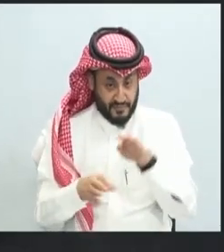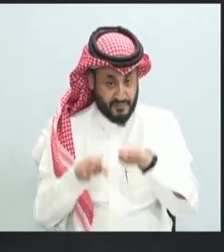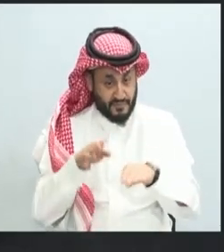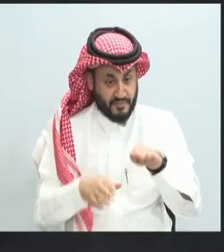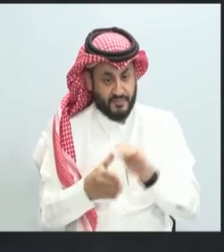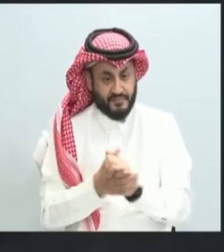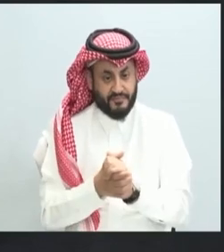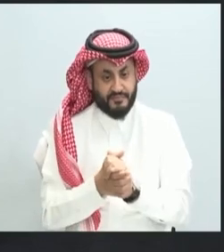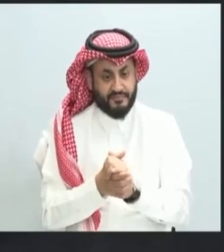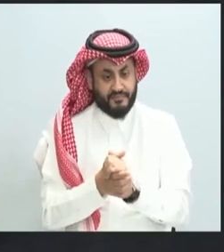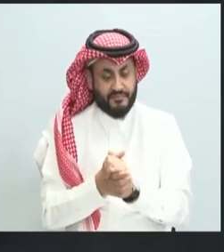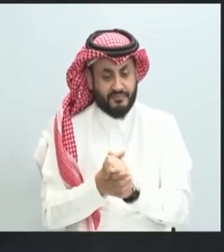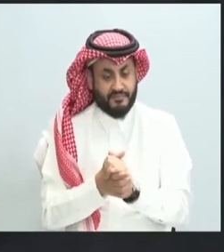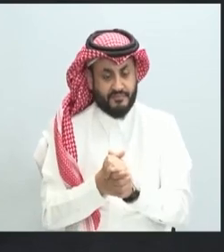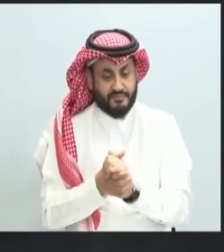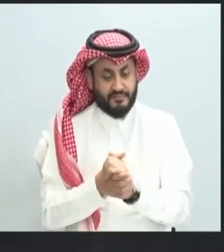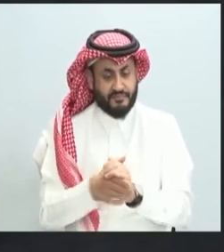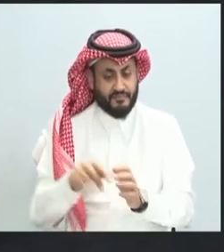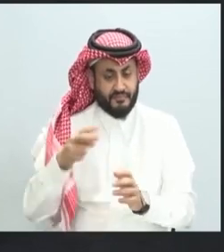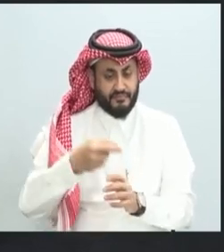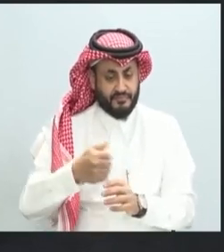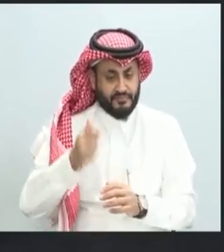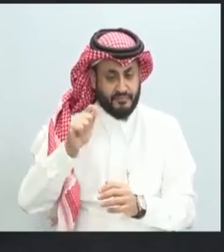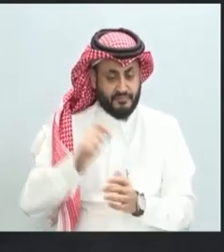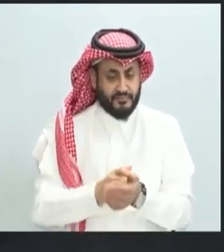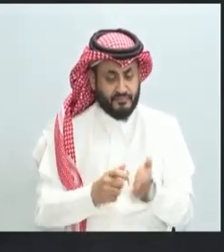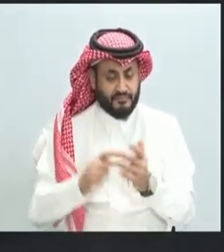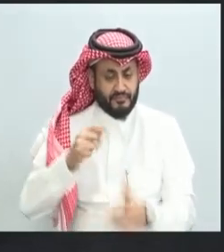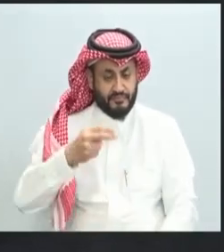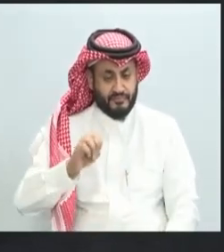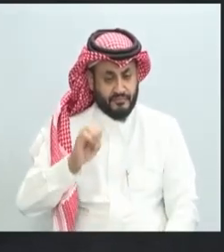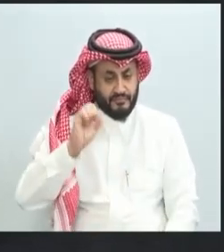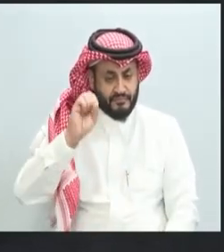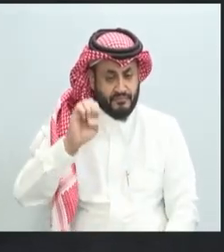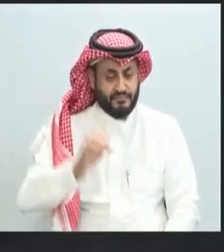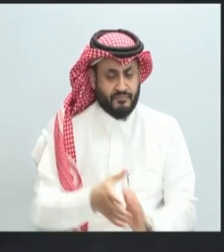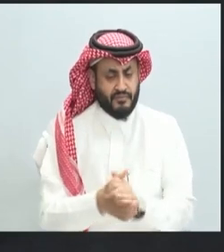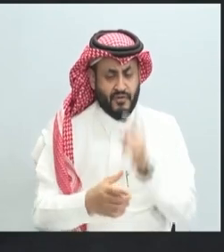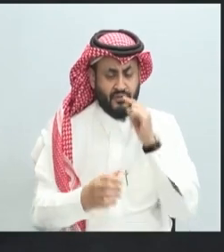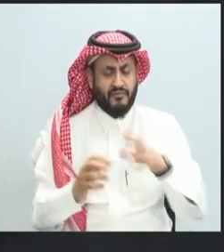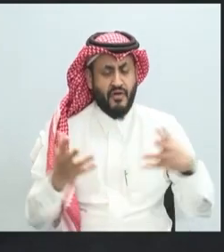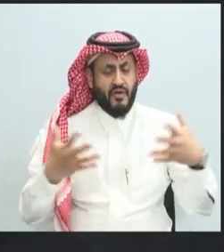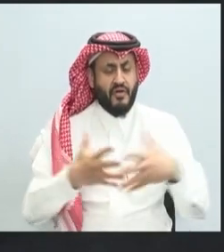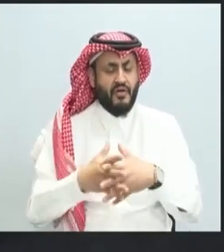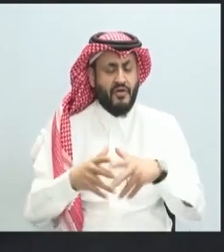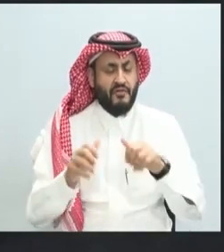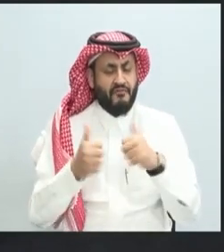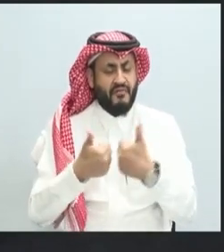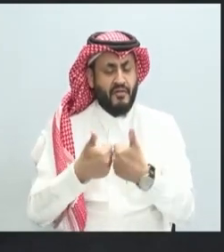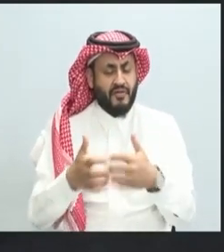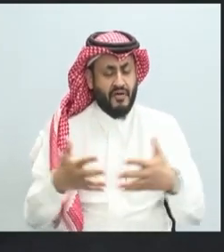differences between that and those. So here you can see a group of family gathered together